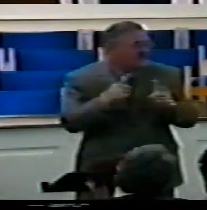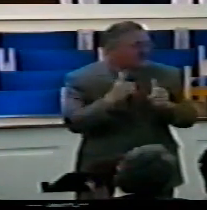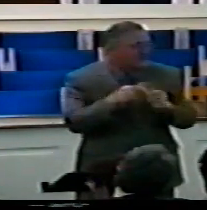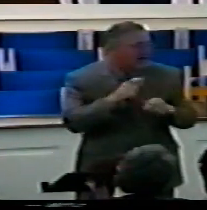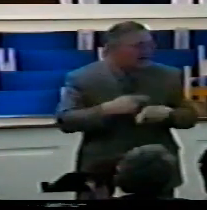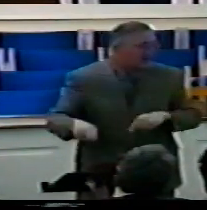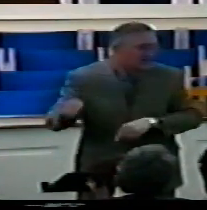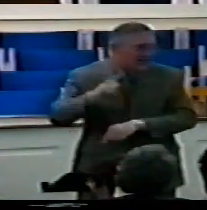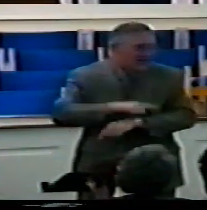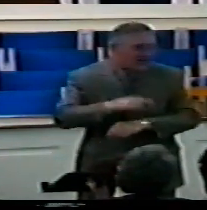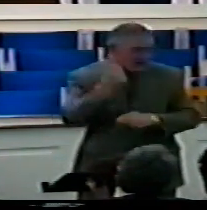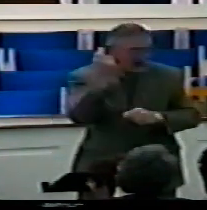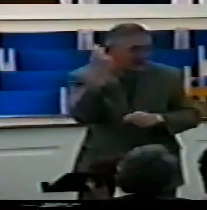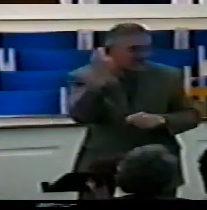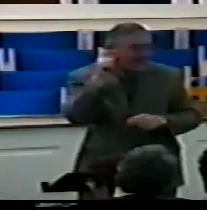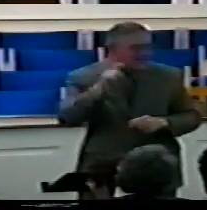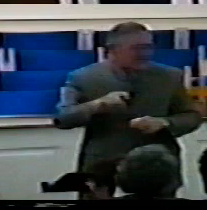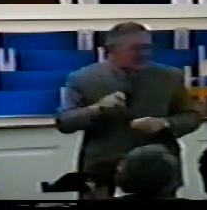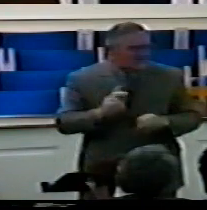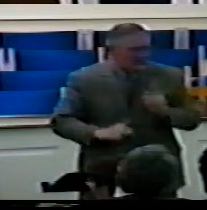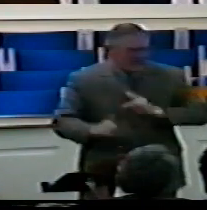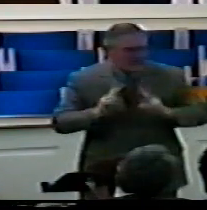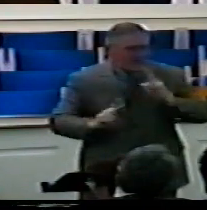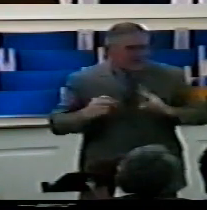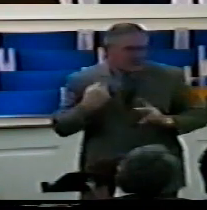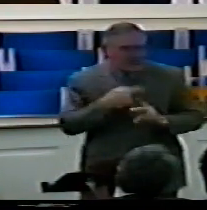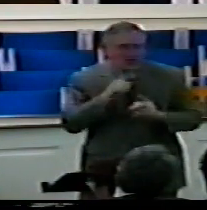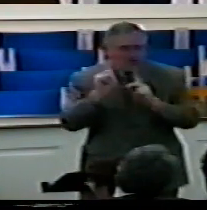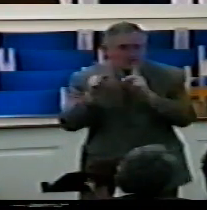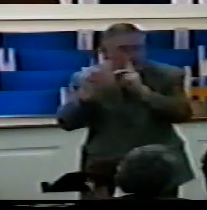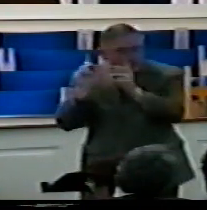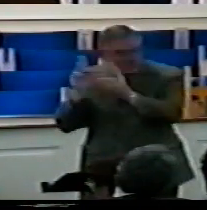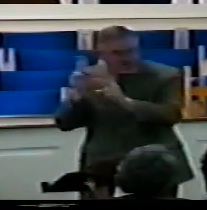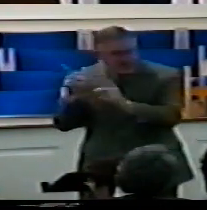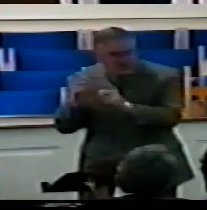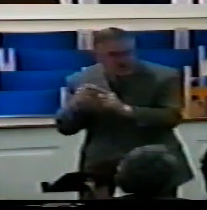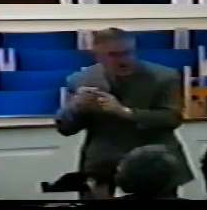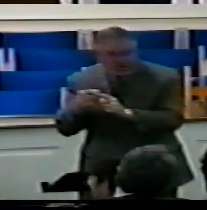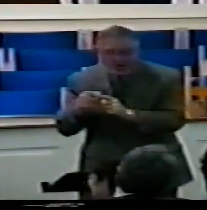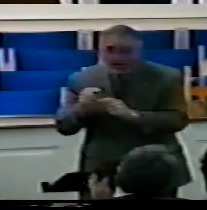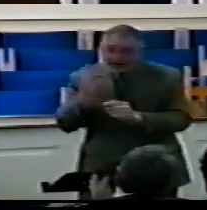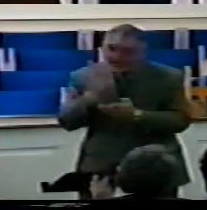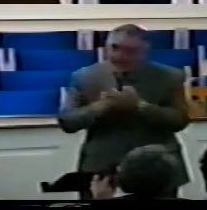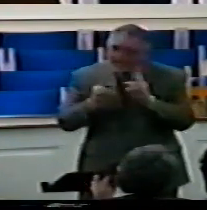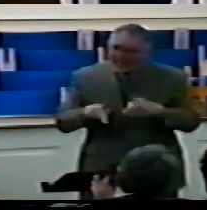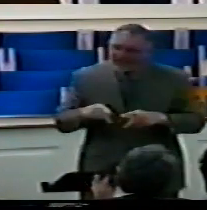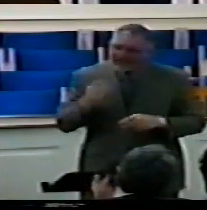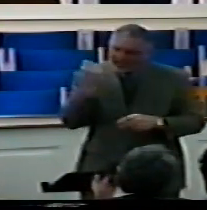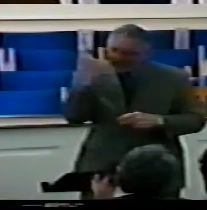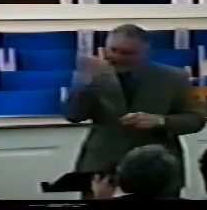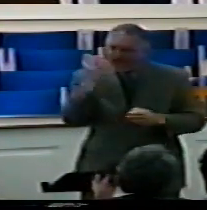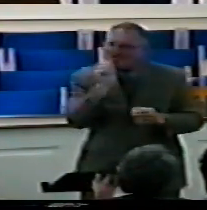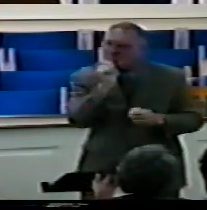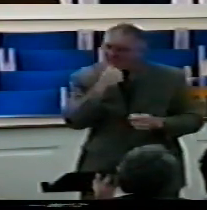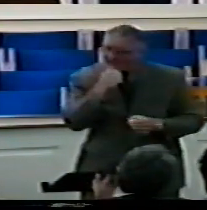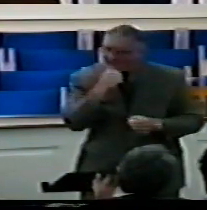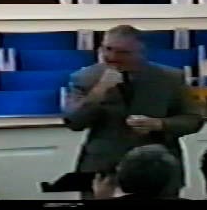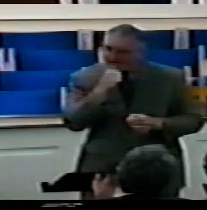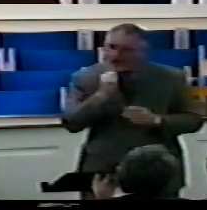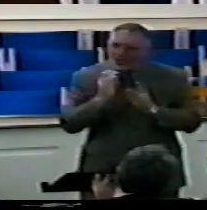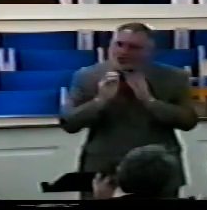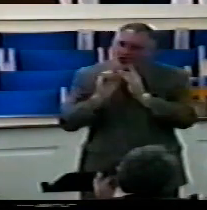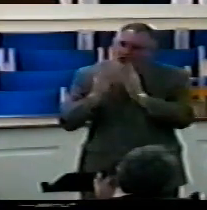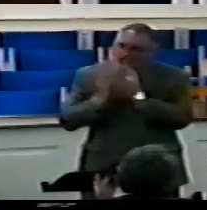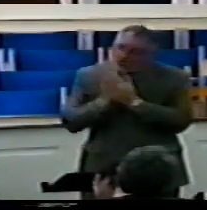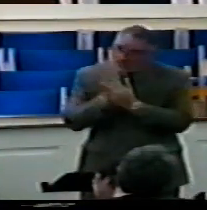people. Do you know what the needs of our people are? Somebody that understands their suffering. You know how we understand their suffering? By going through